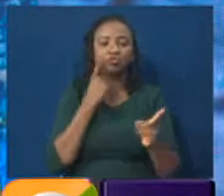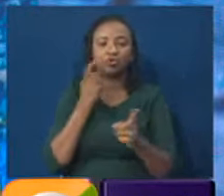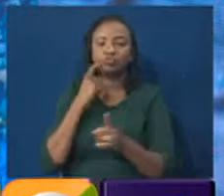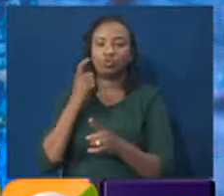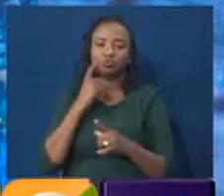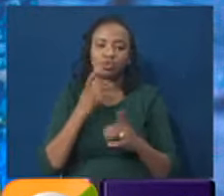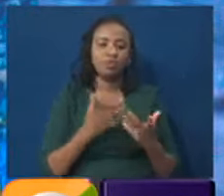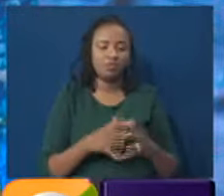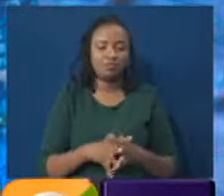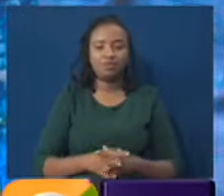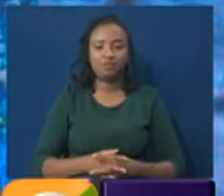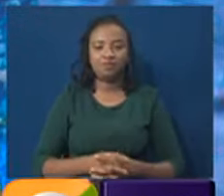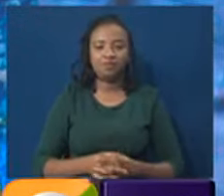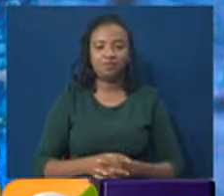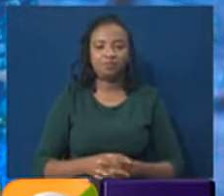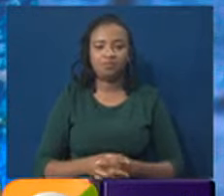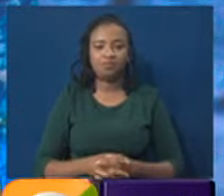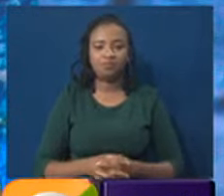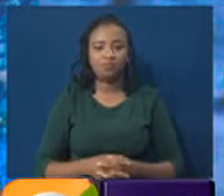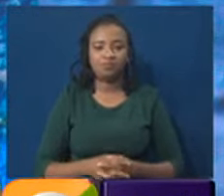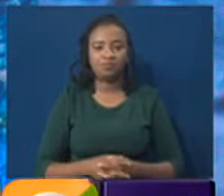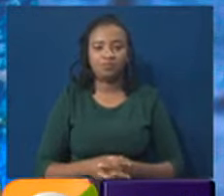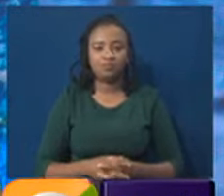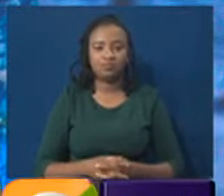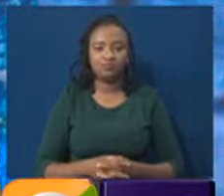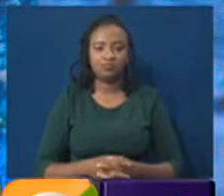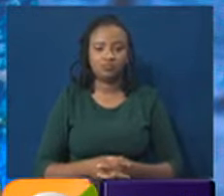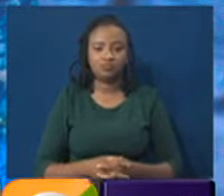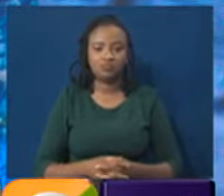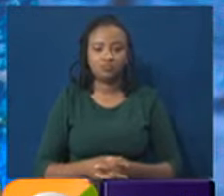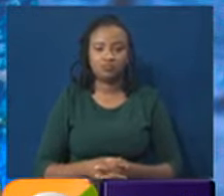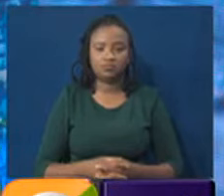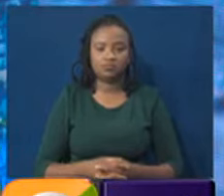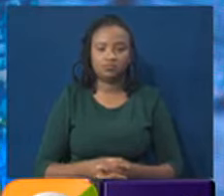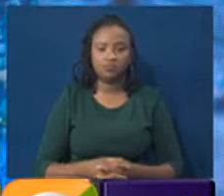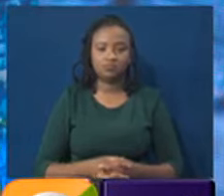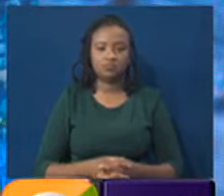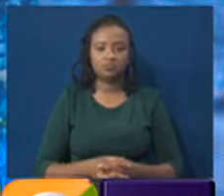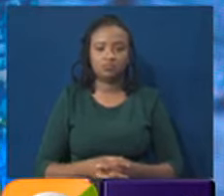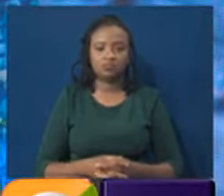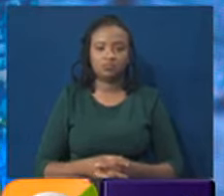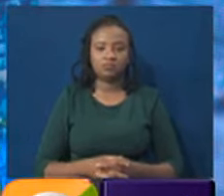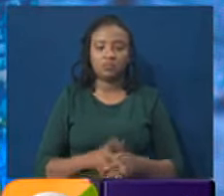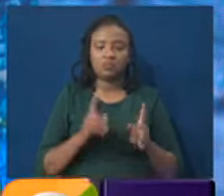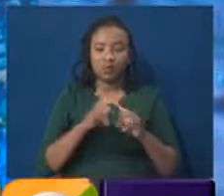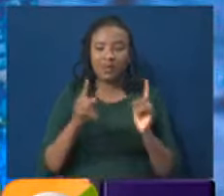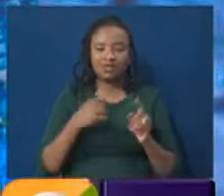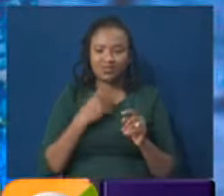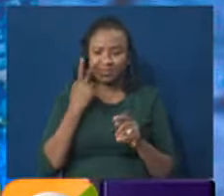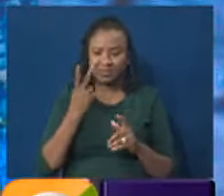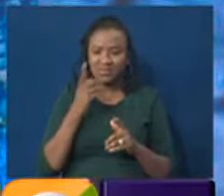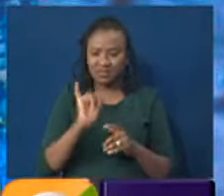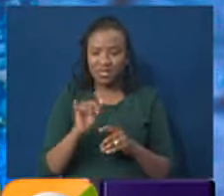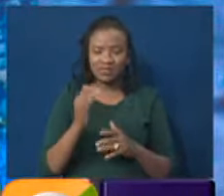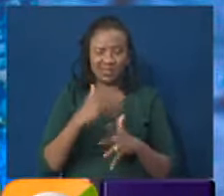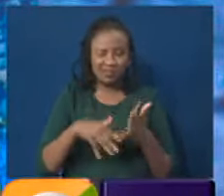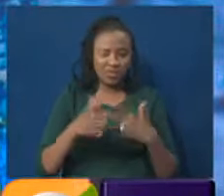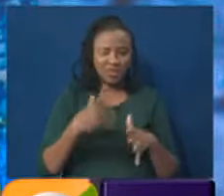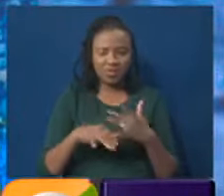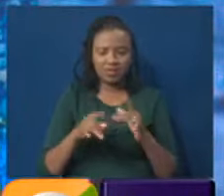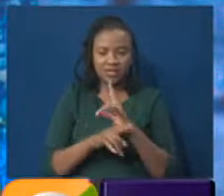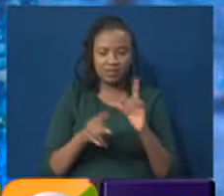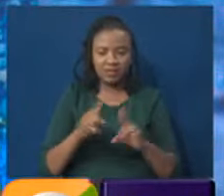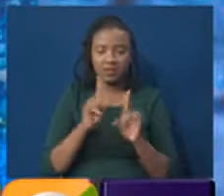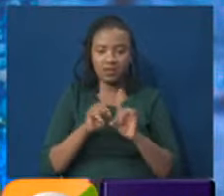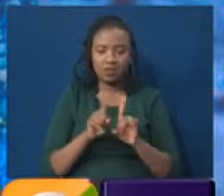bought staple of unga than people in rural areas, but it is definitely a mixture, and that was even in the aftermath of